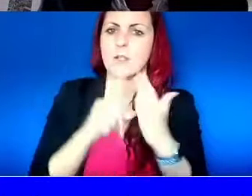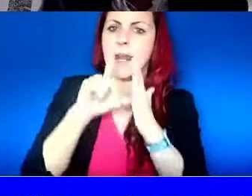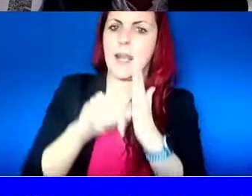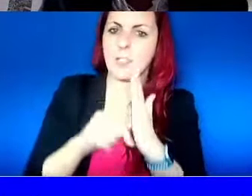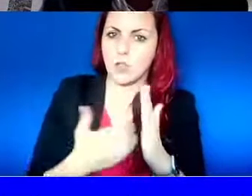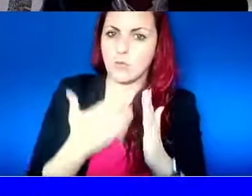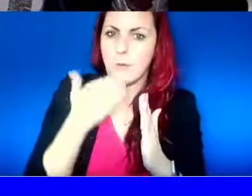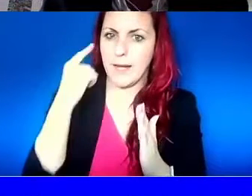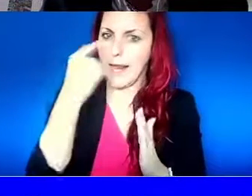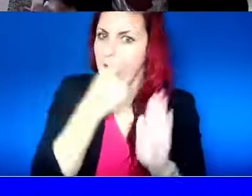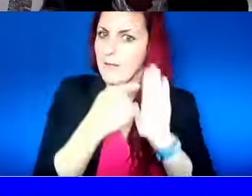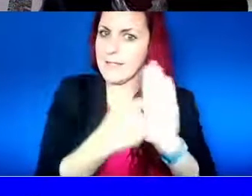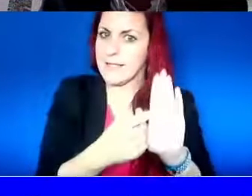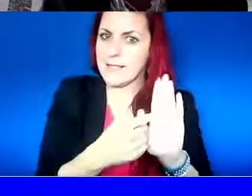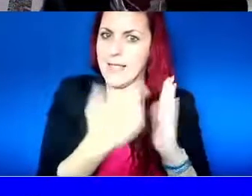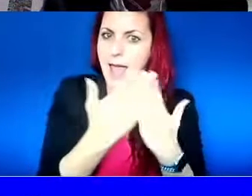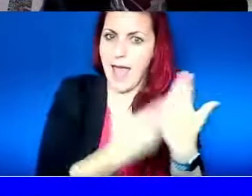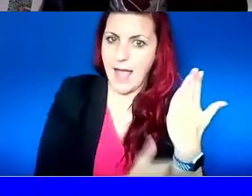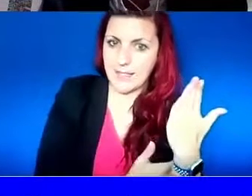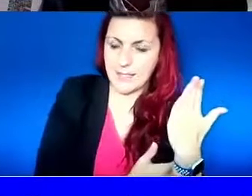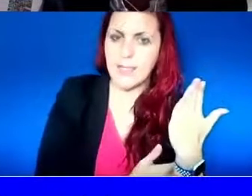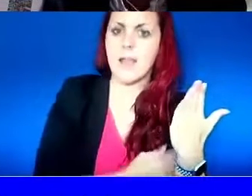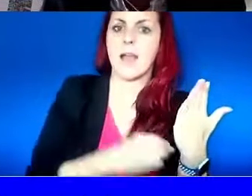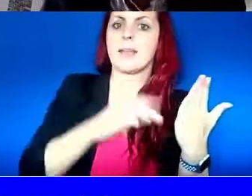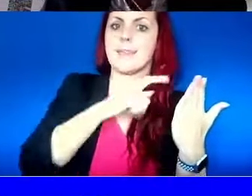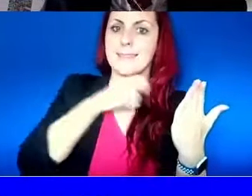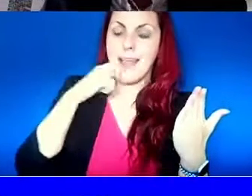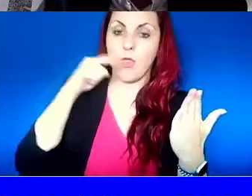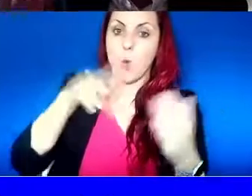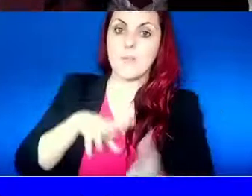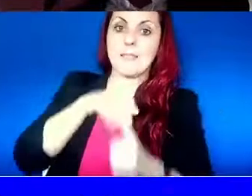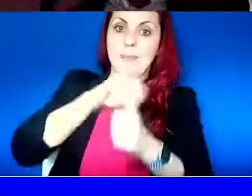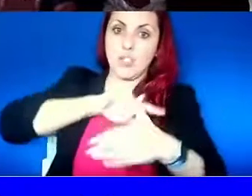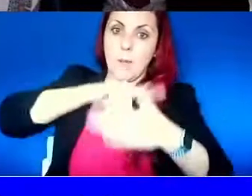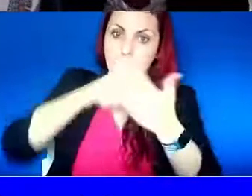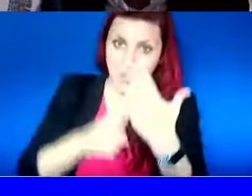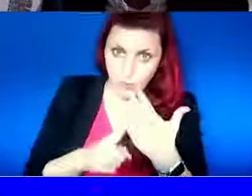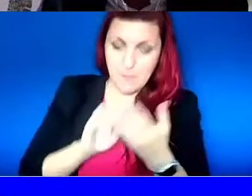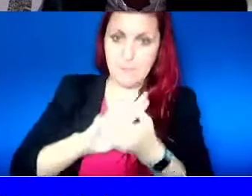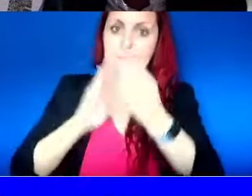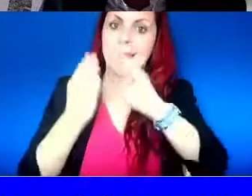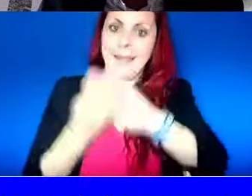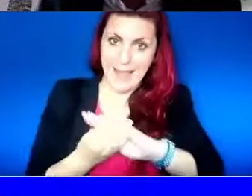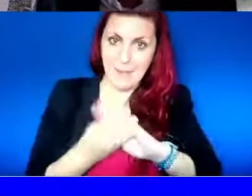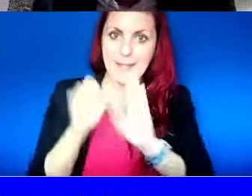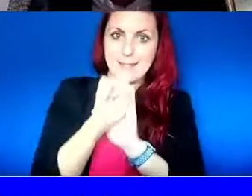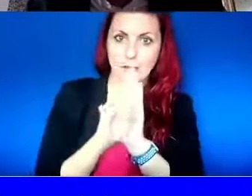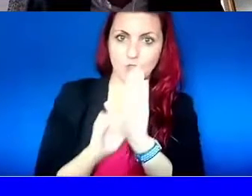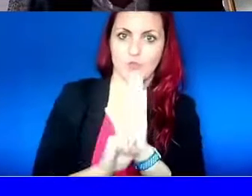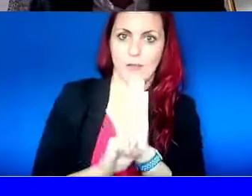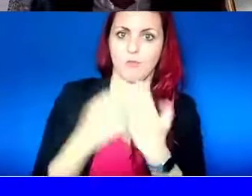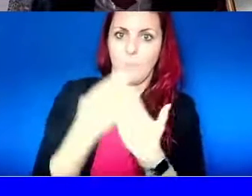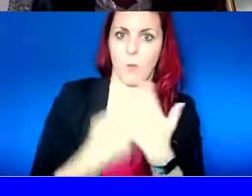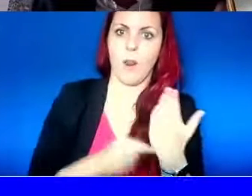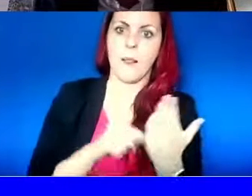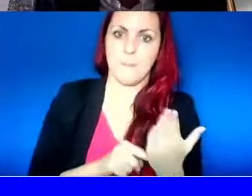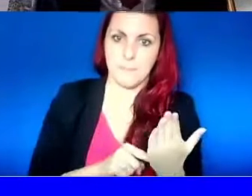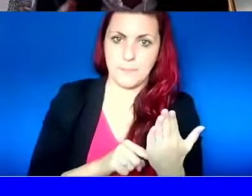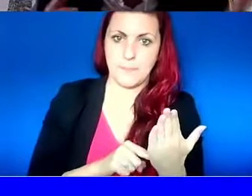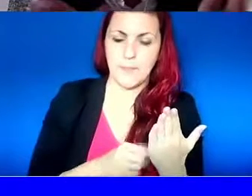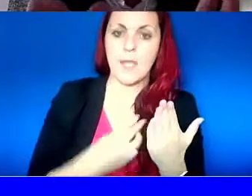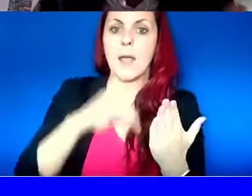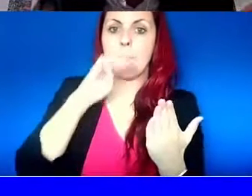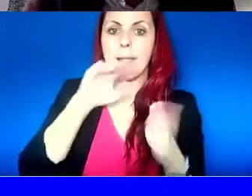special measures on a statutory footing in Ireland for the first time. So under the 1992 Act, two types of witnesses could